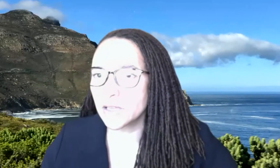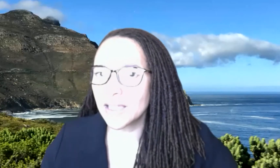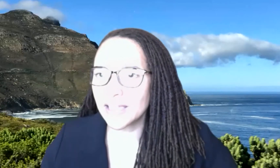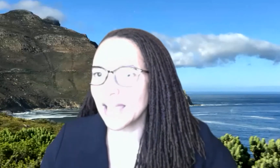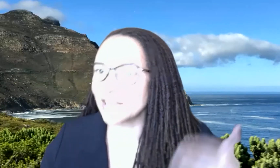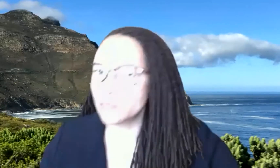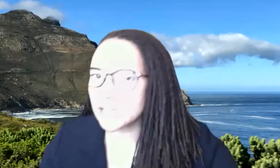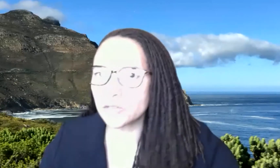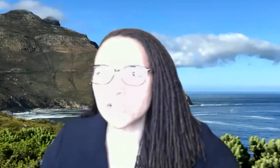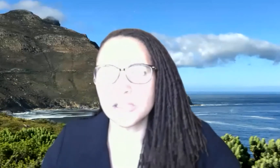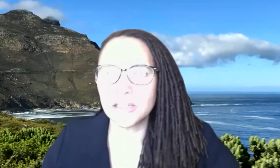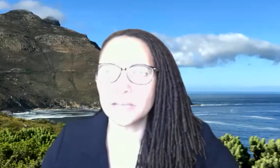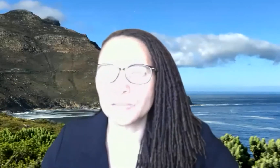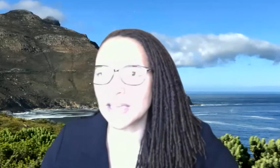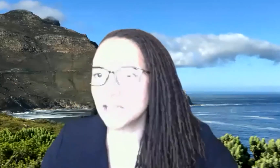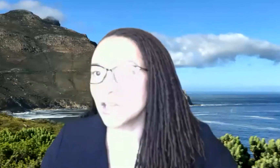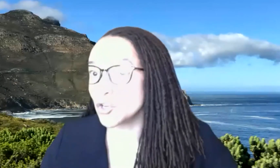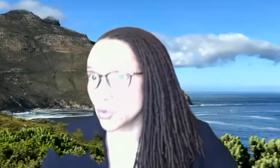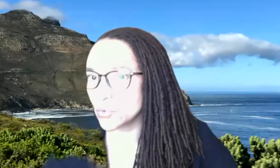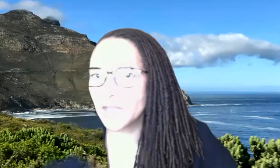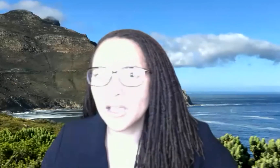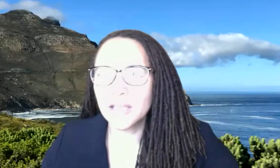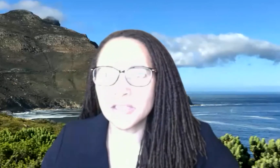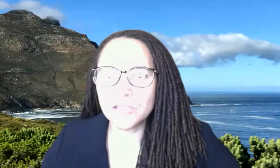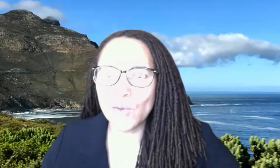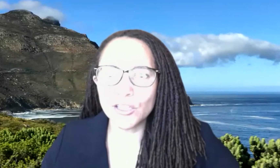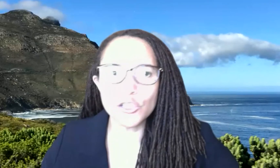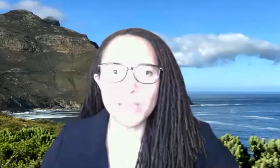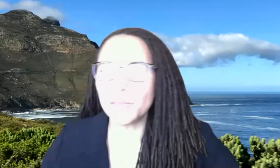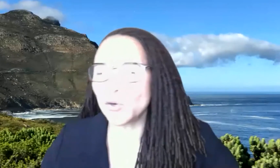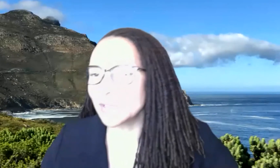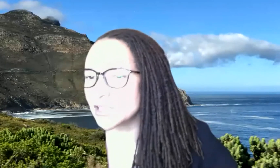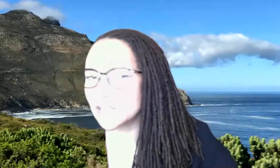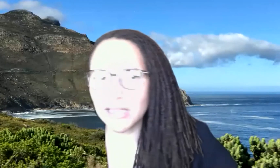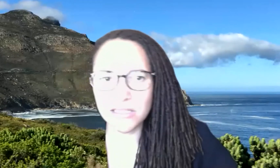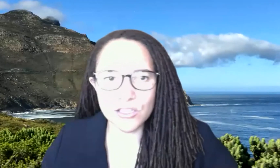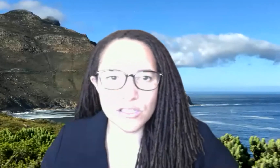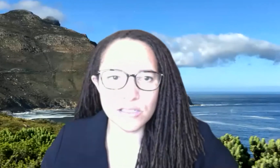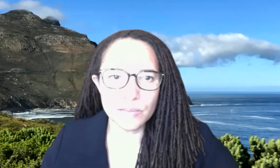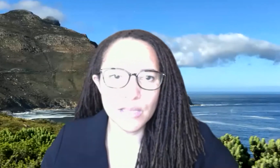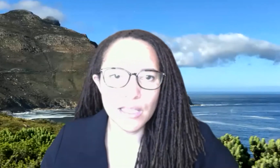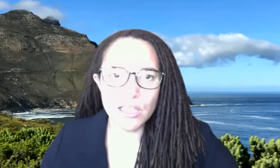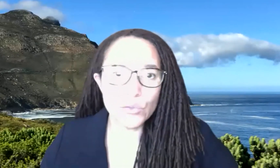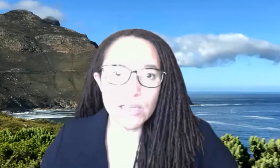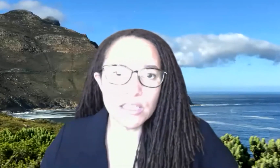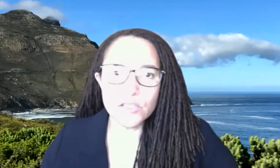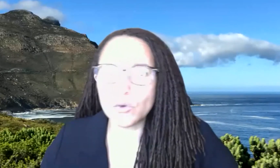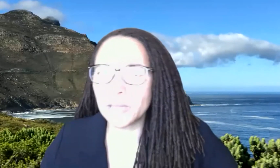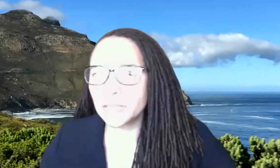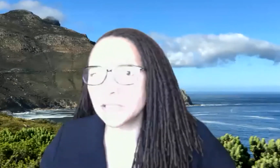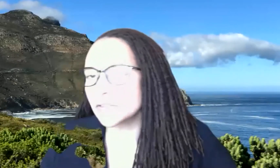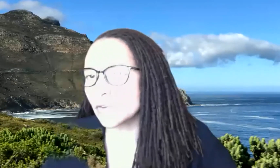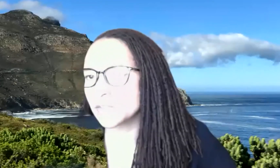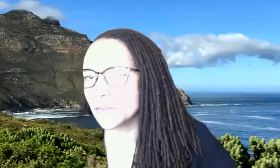observing in national media recently, but that is not new. This is why good people can participate in such a system, including individual